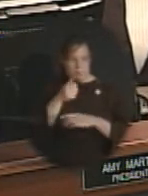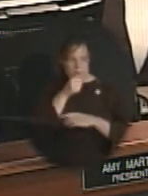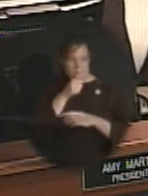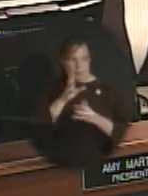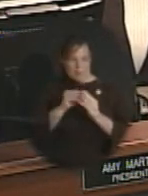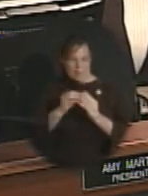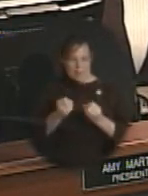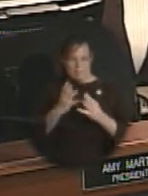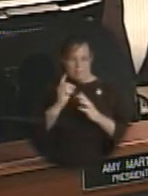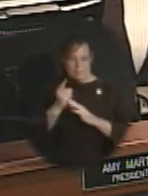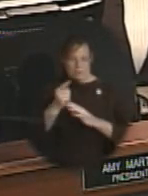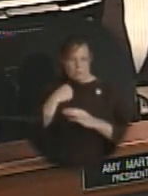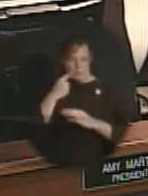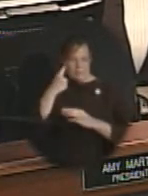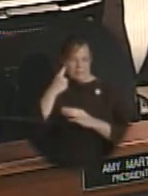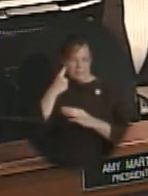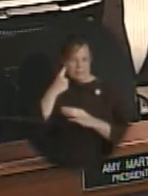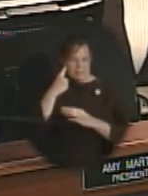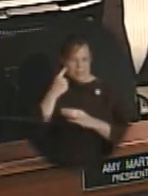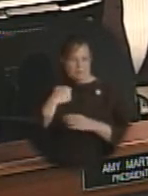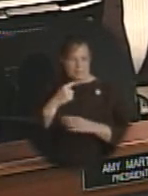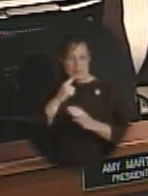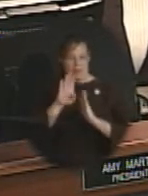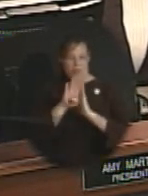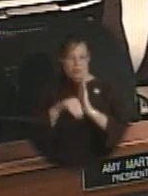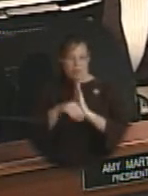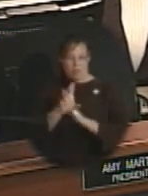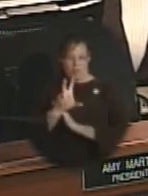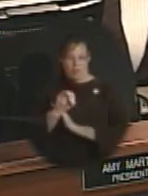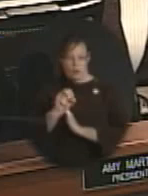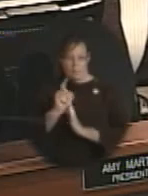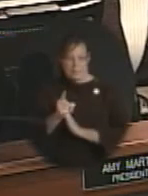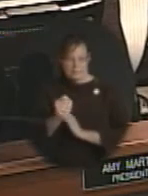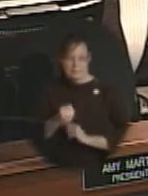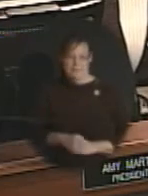How many minutes do you think? I'll say 30 minutes, please.